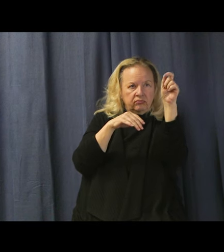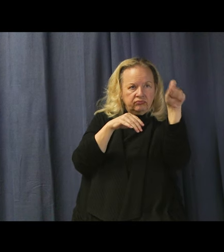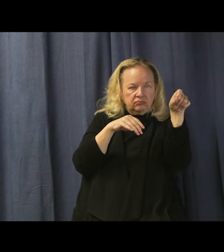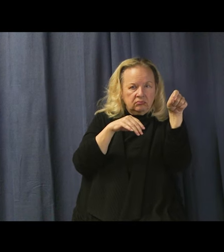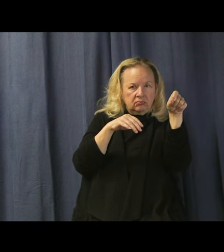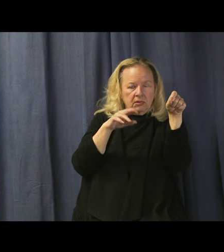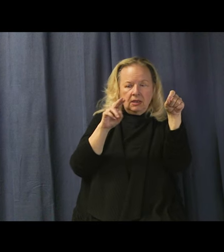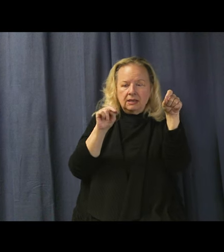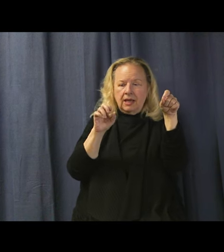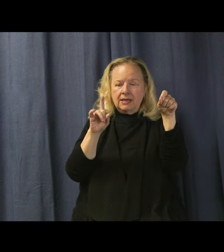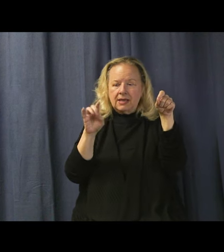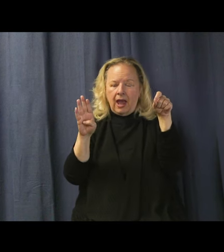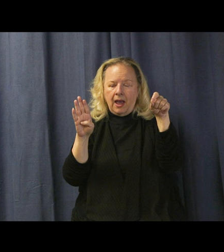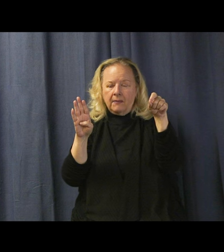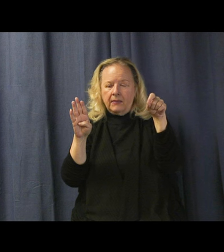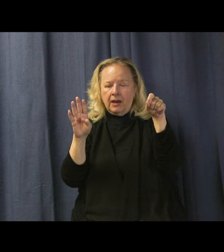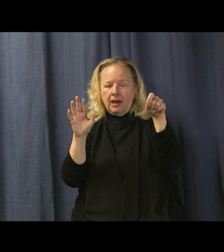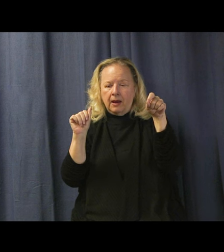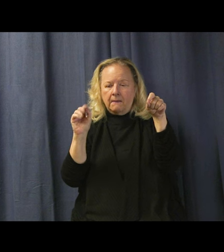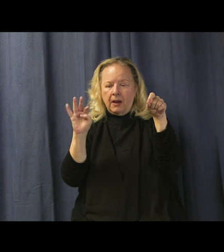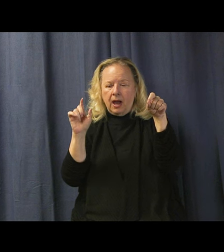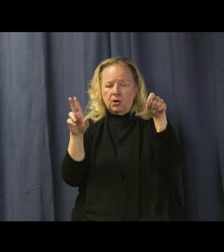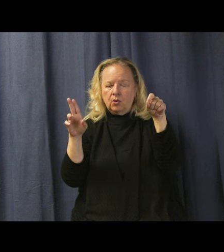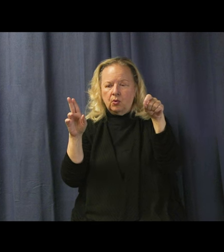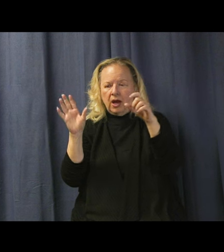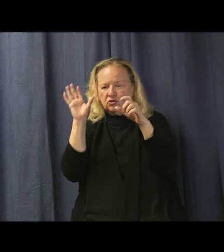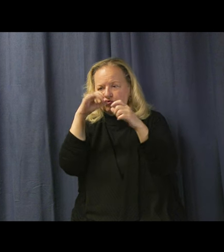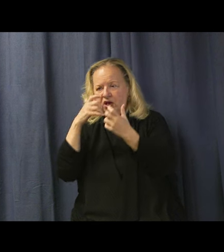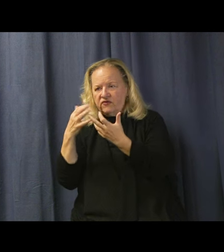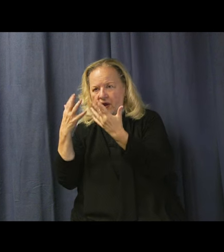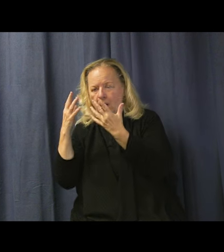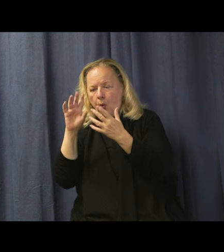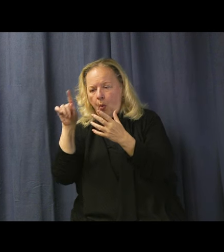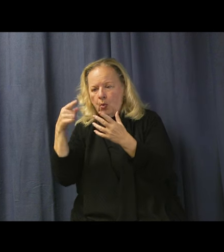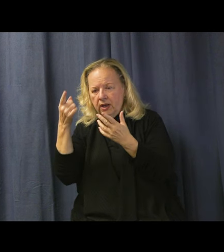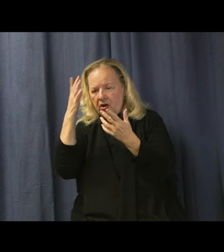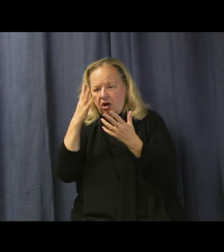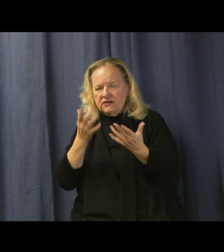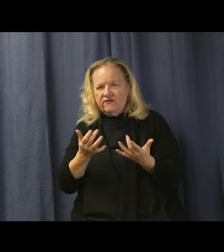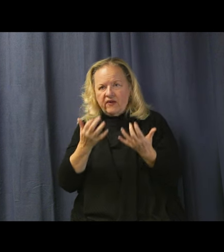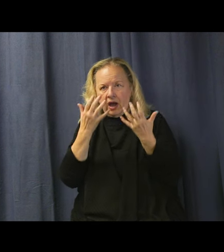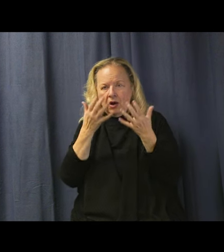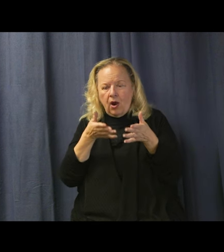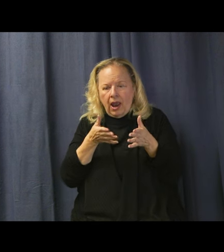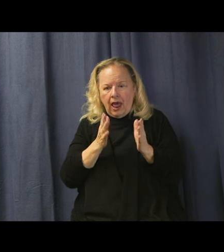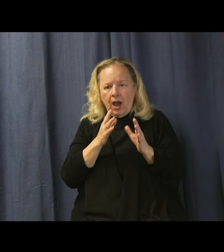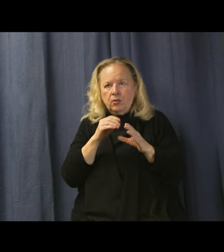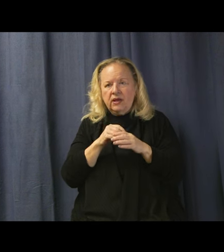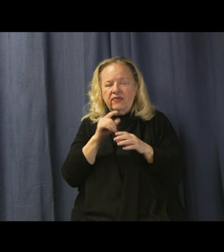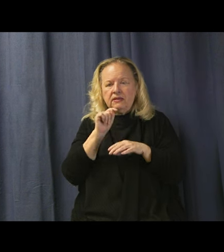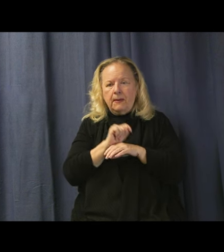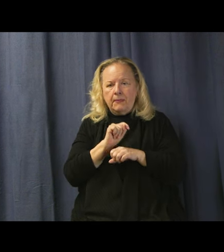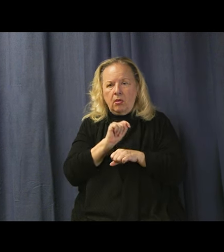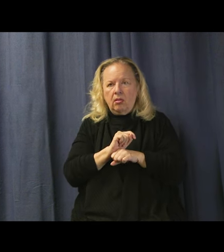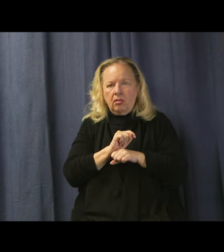fire. Only God's fire would be allowed in the